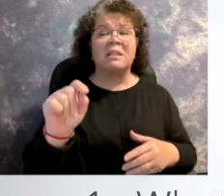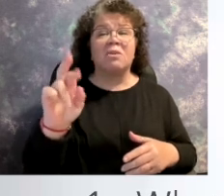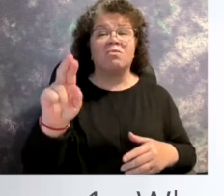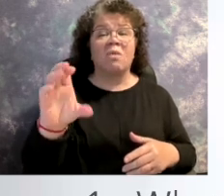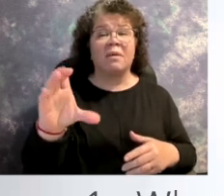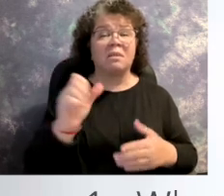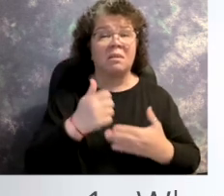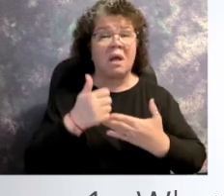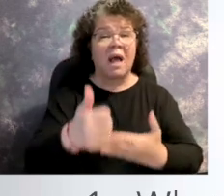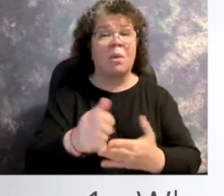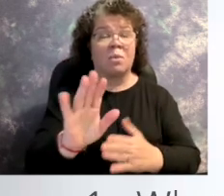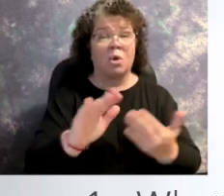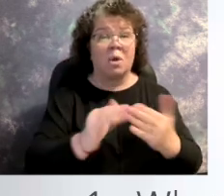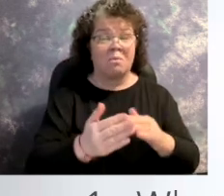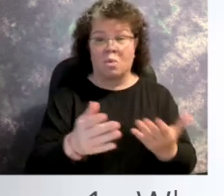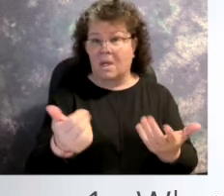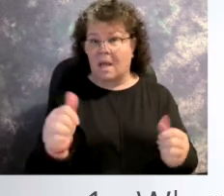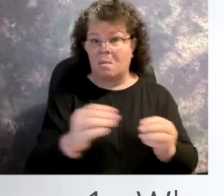communities.